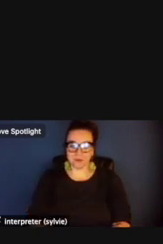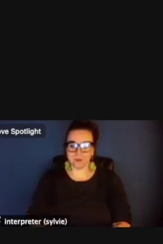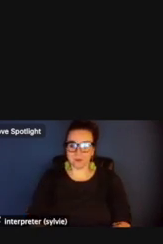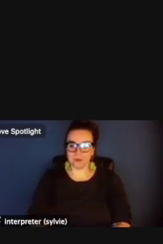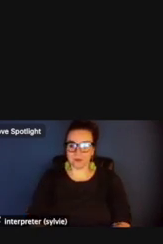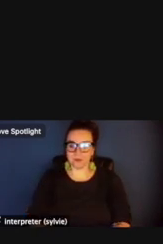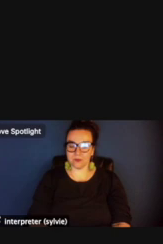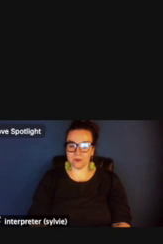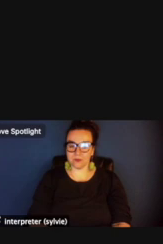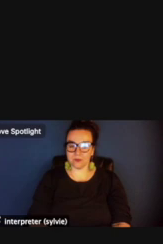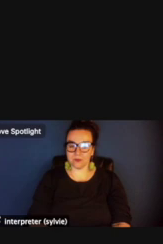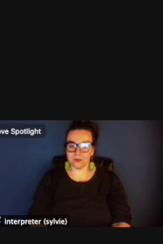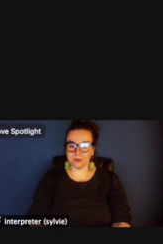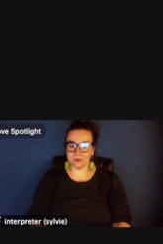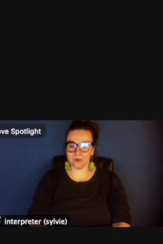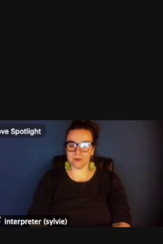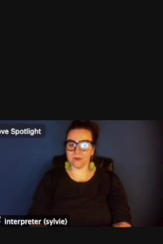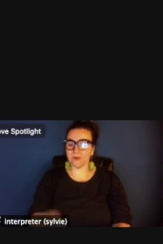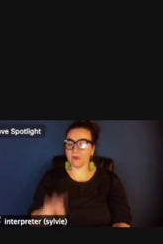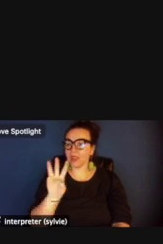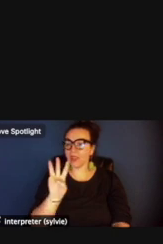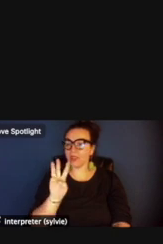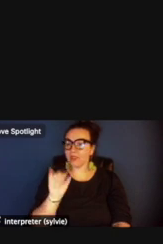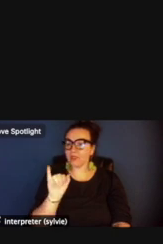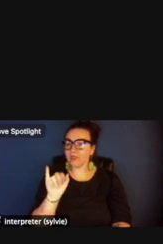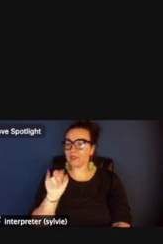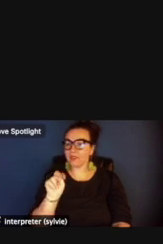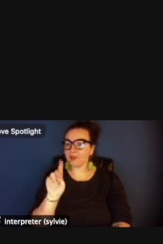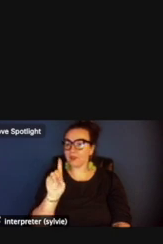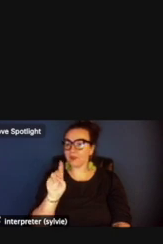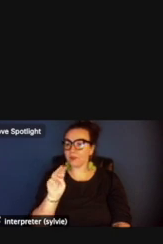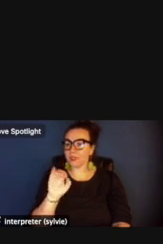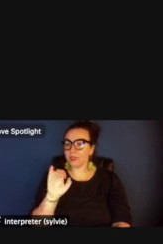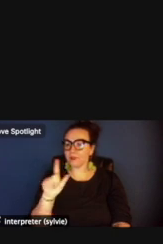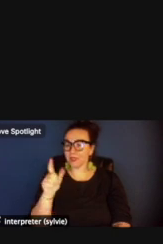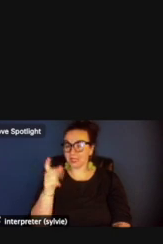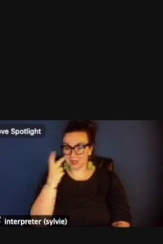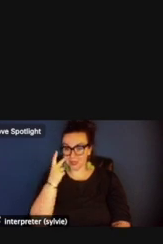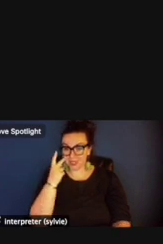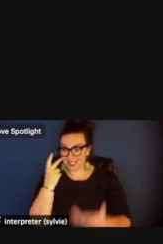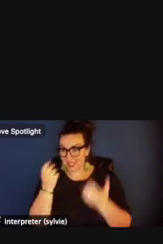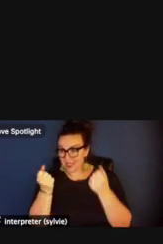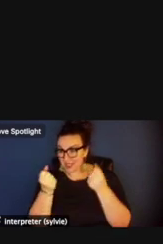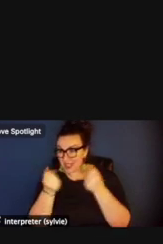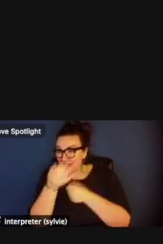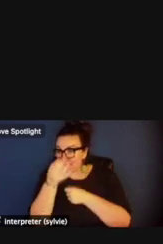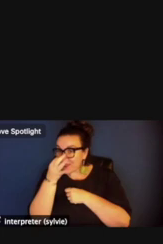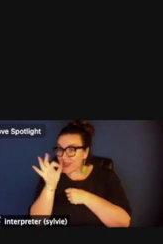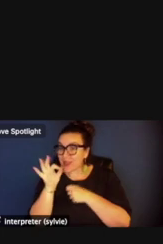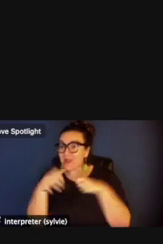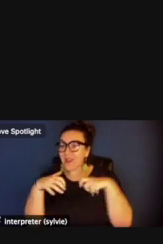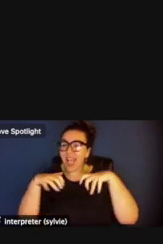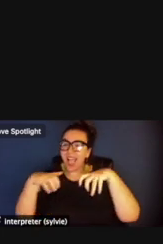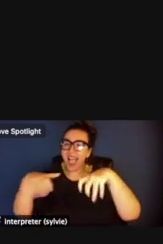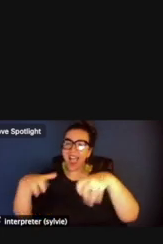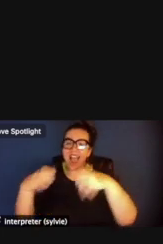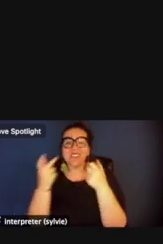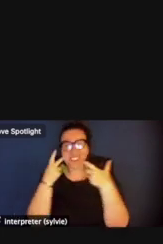This is the windmill. Did you see a lot of windmills or just a little? We saw a lot of